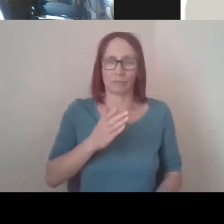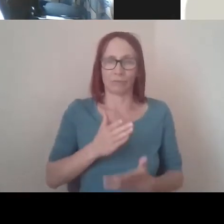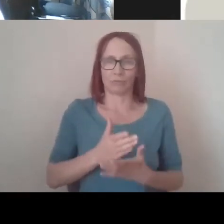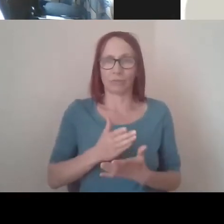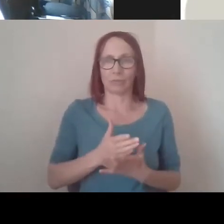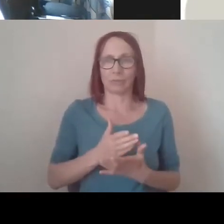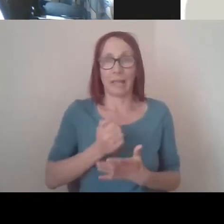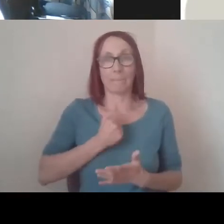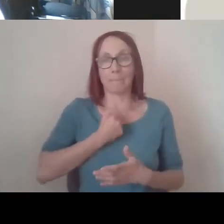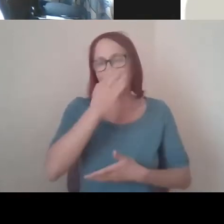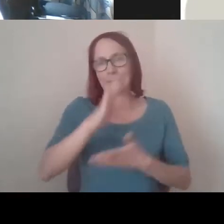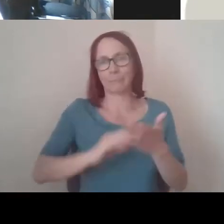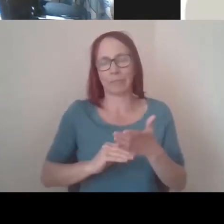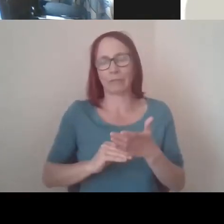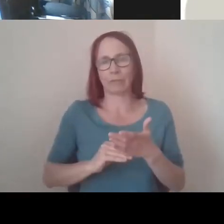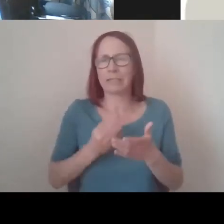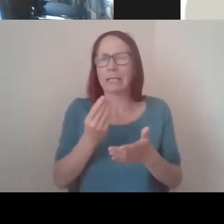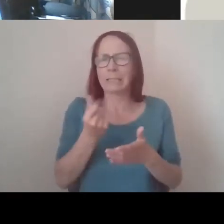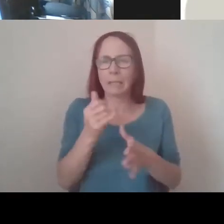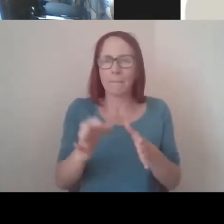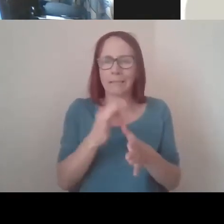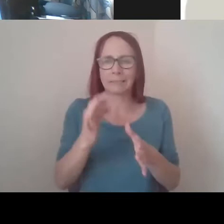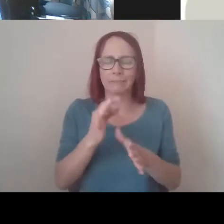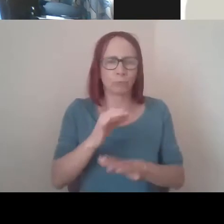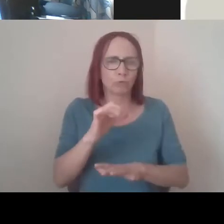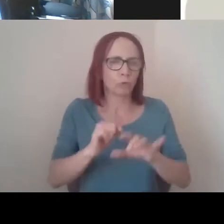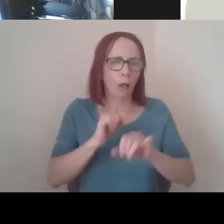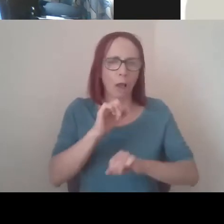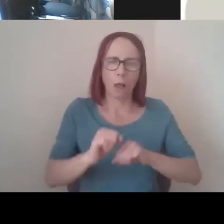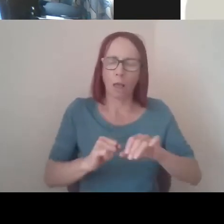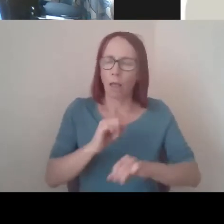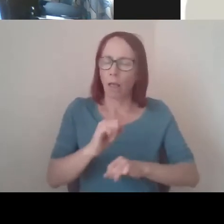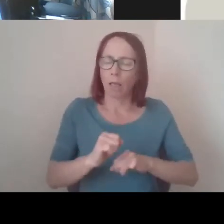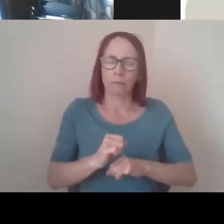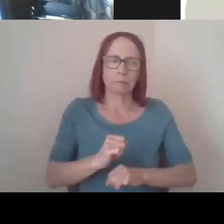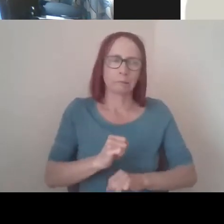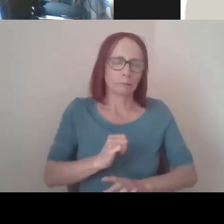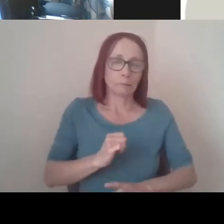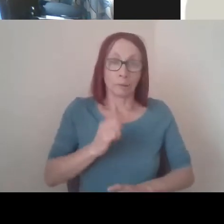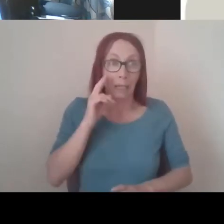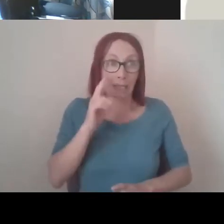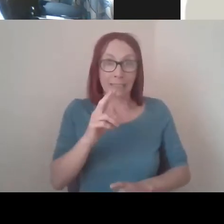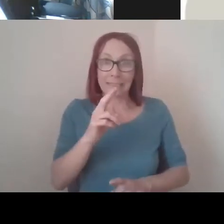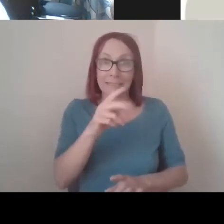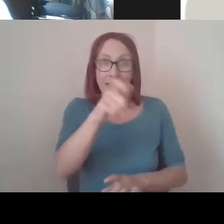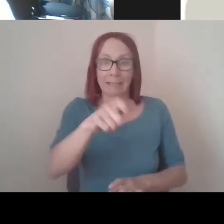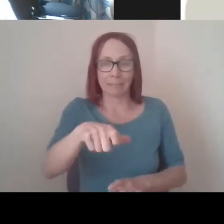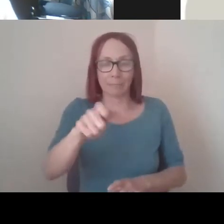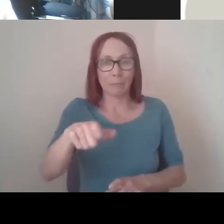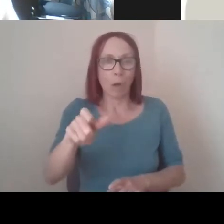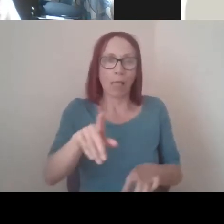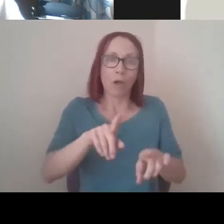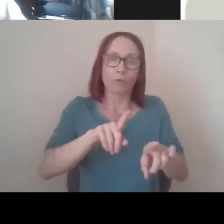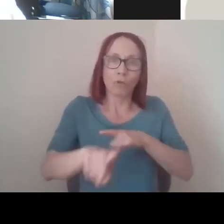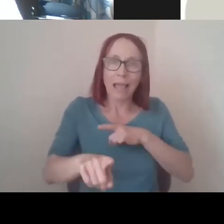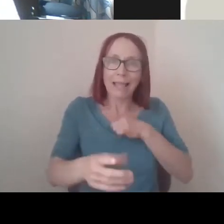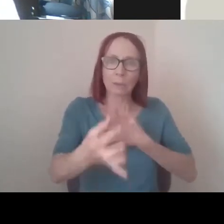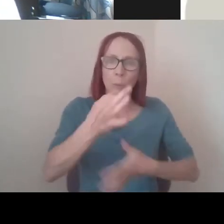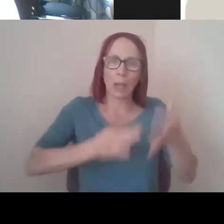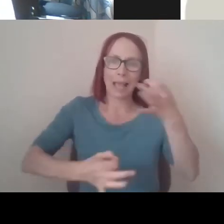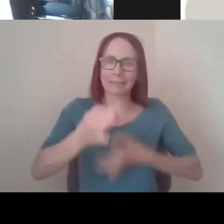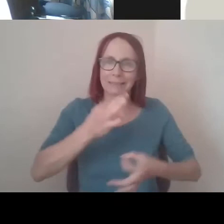experience is I've struggled in some interviews, and it's a shame because I can see the interviewers trying to ask me